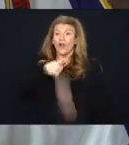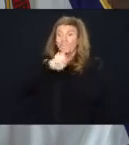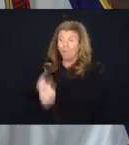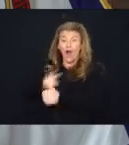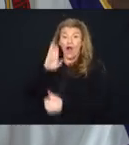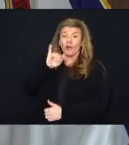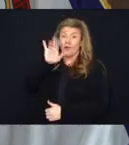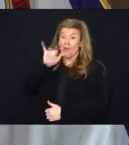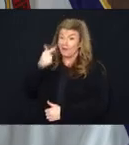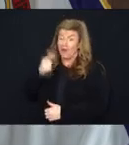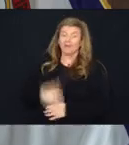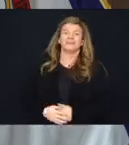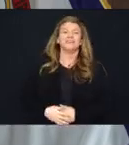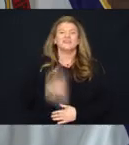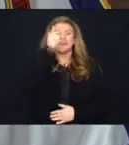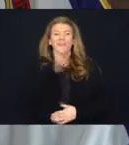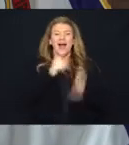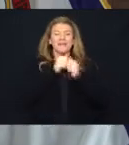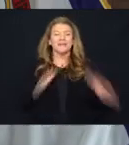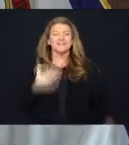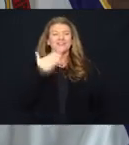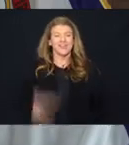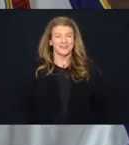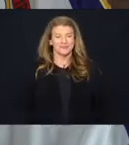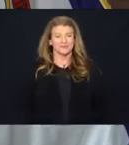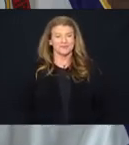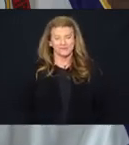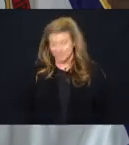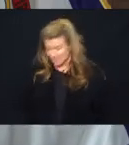So nevertheless, God bless you. Thank you a bunch.